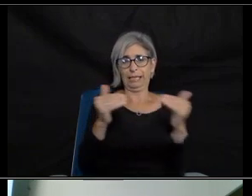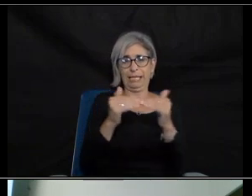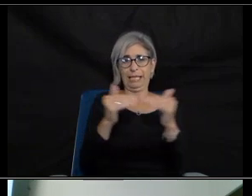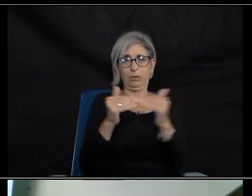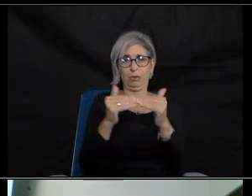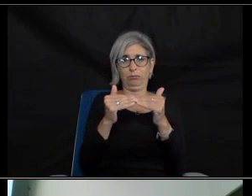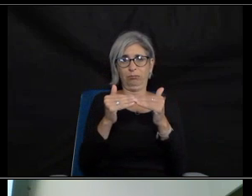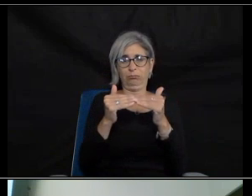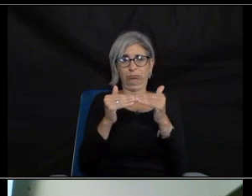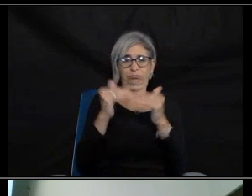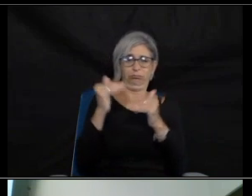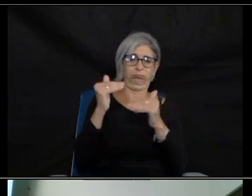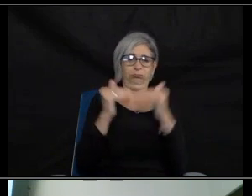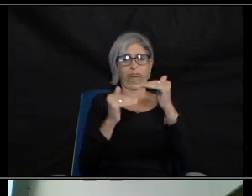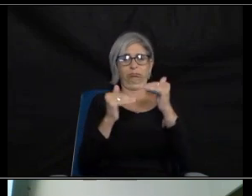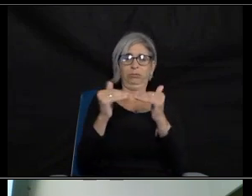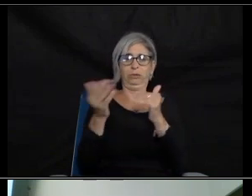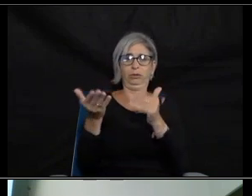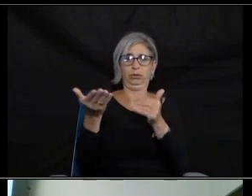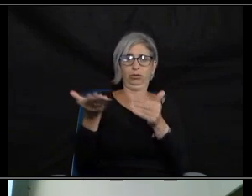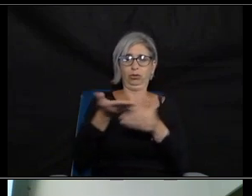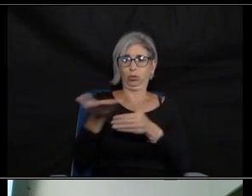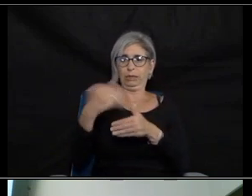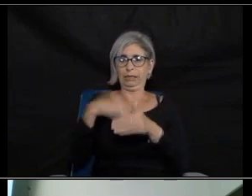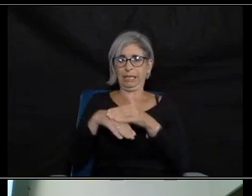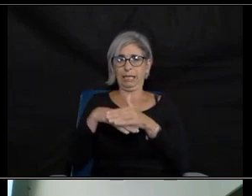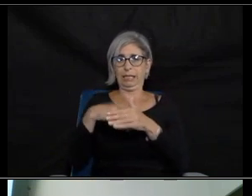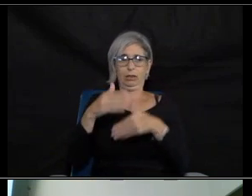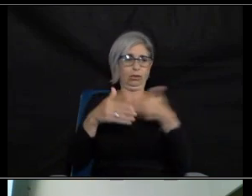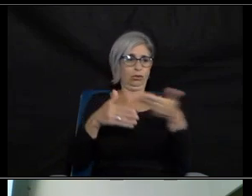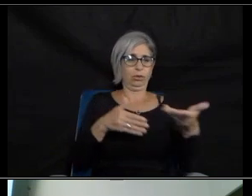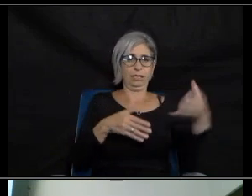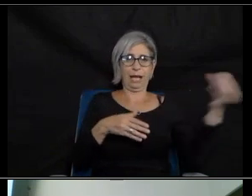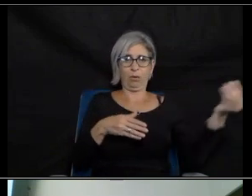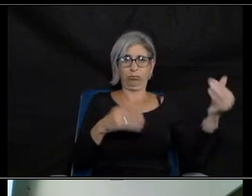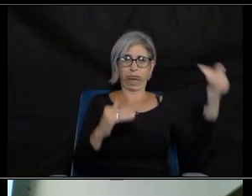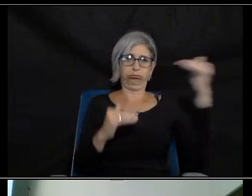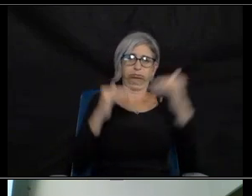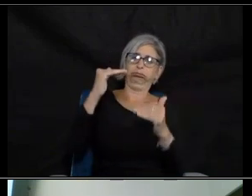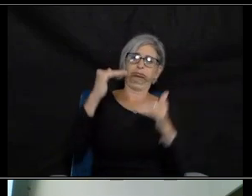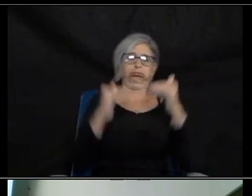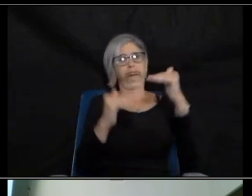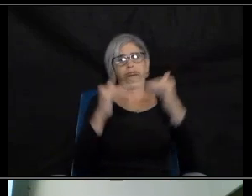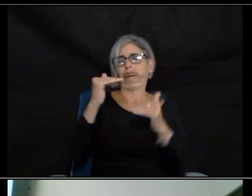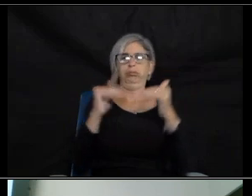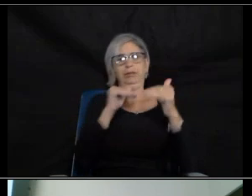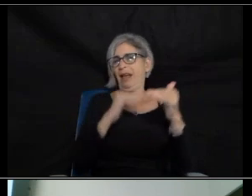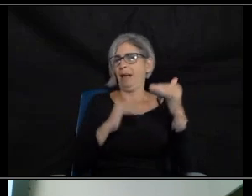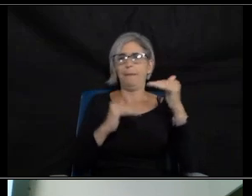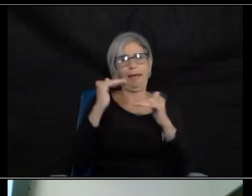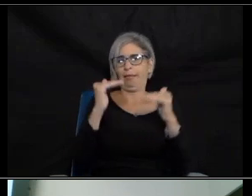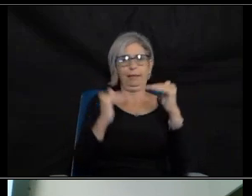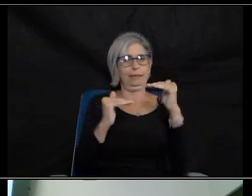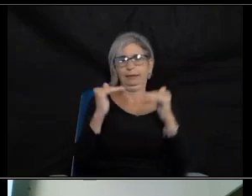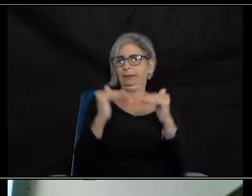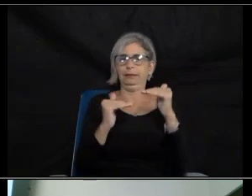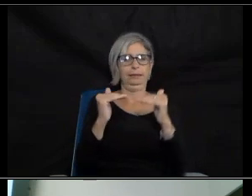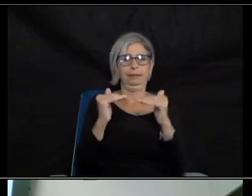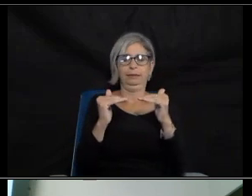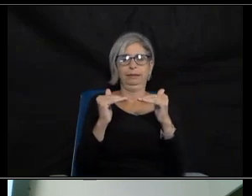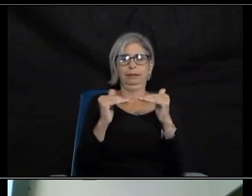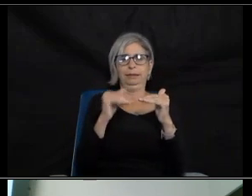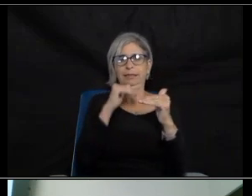out. Sources in equals sources out. This is so far out of bounds, this deficit, that it's not even